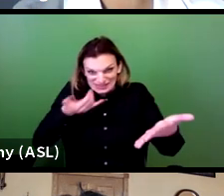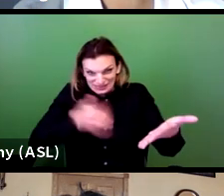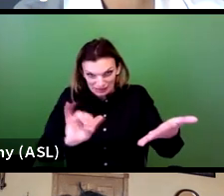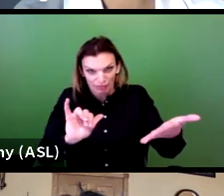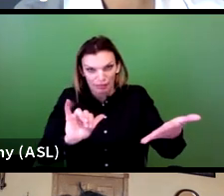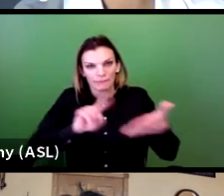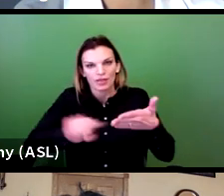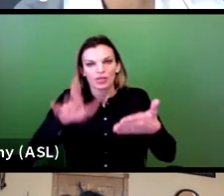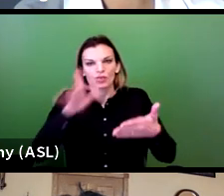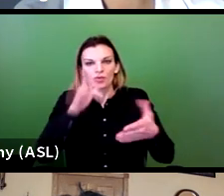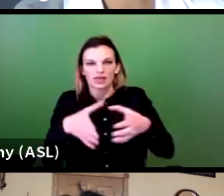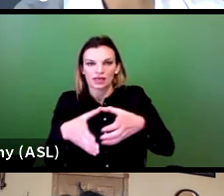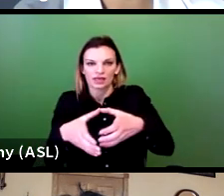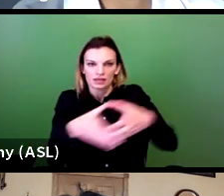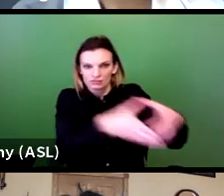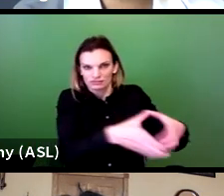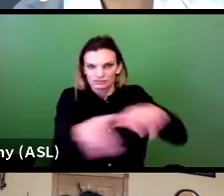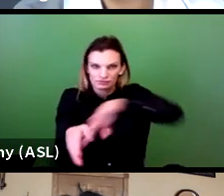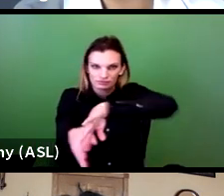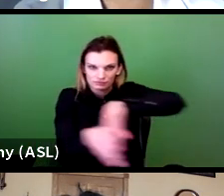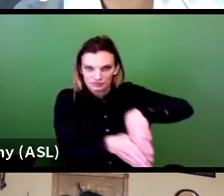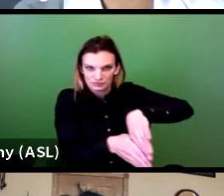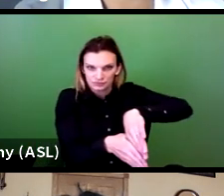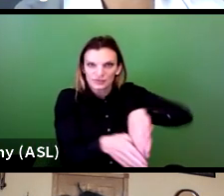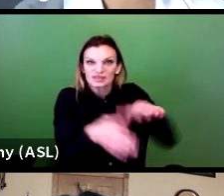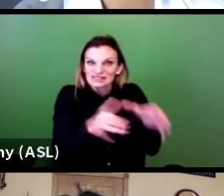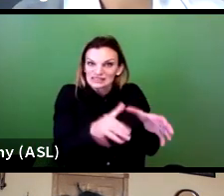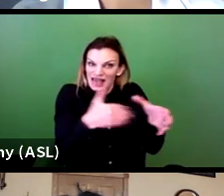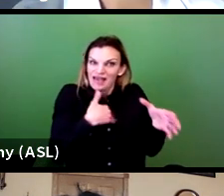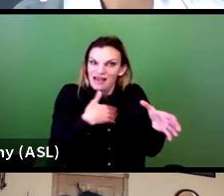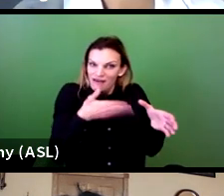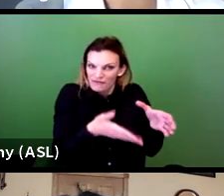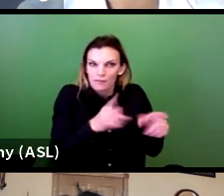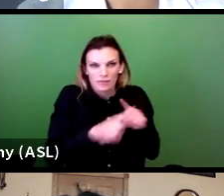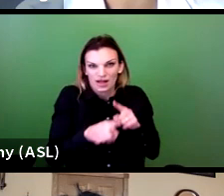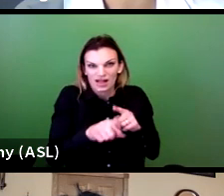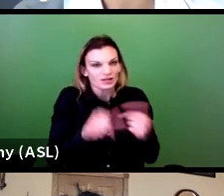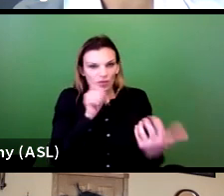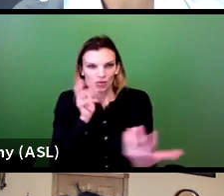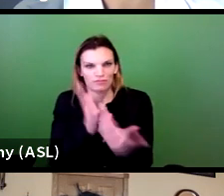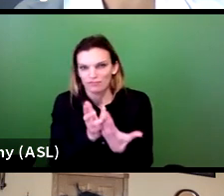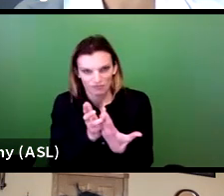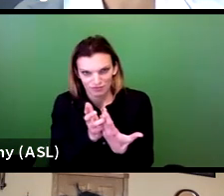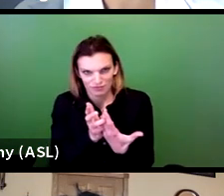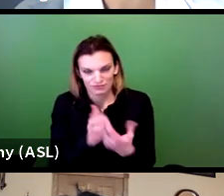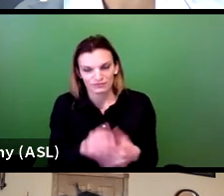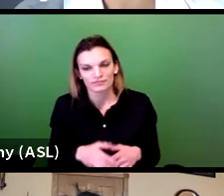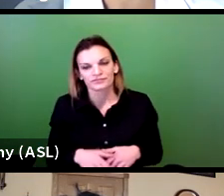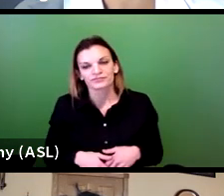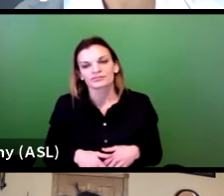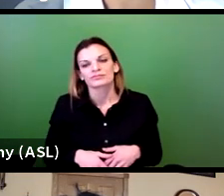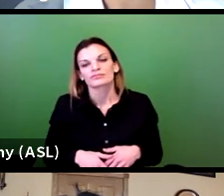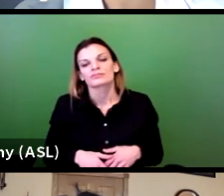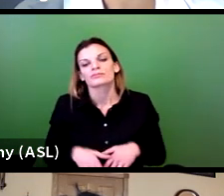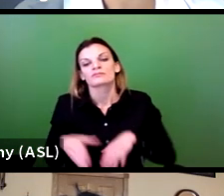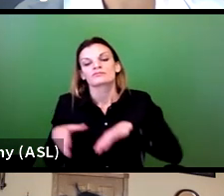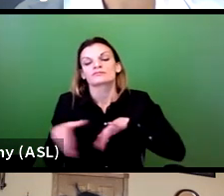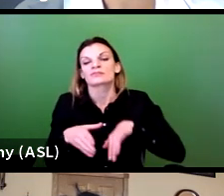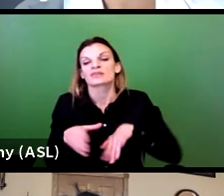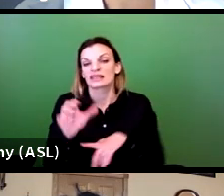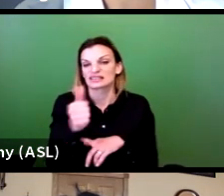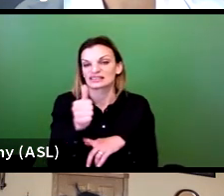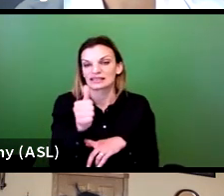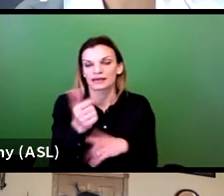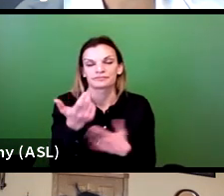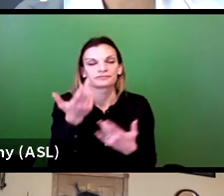say they don't meet the qualifications, Right. Mm-hmm. The next 10 will be presented, and